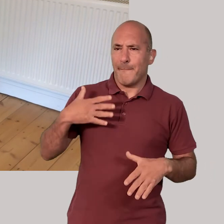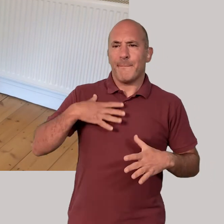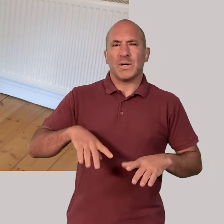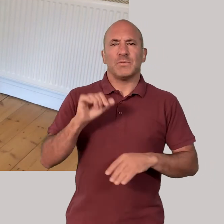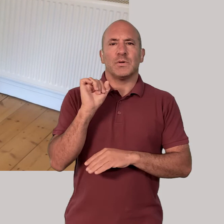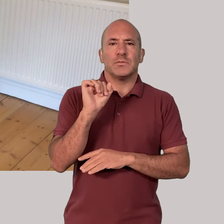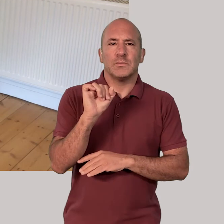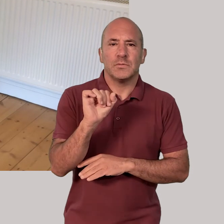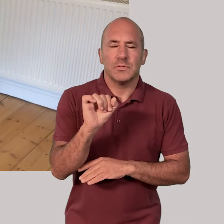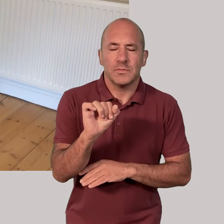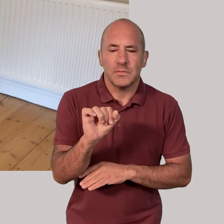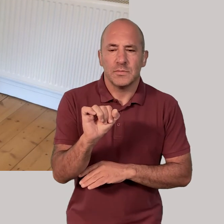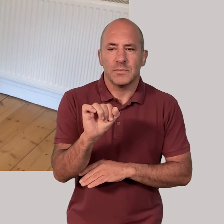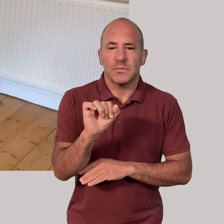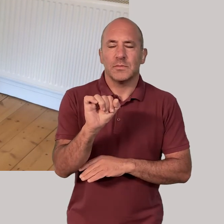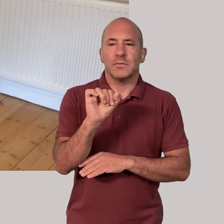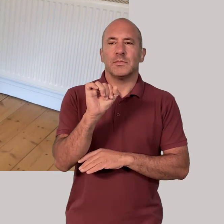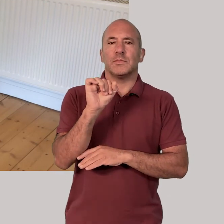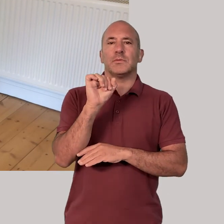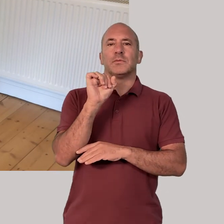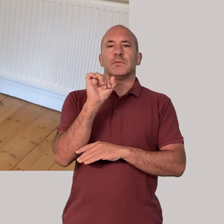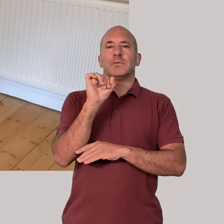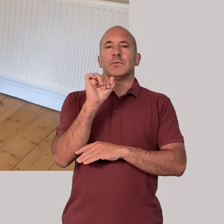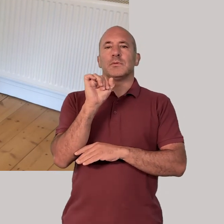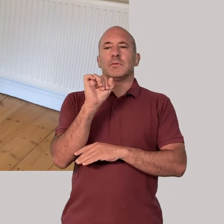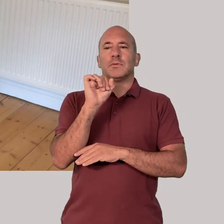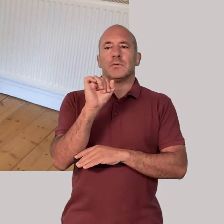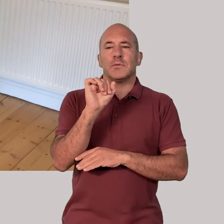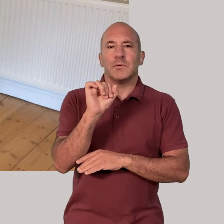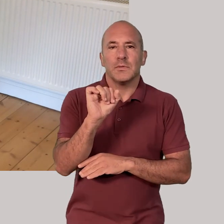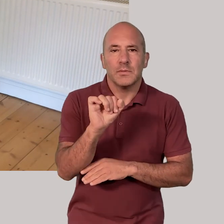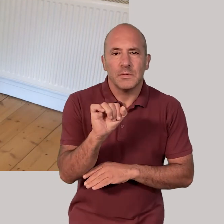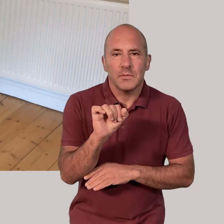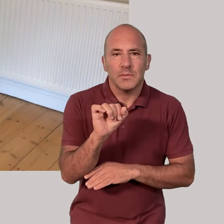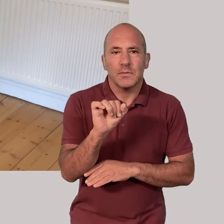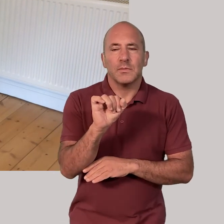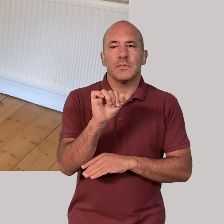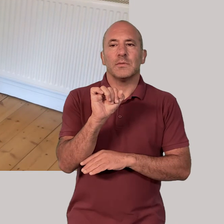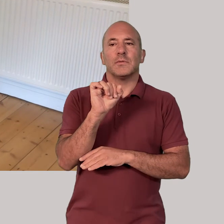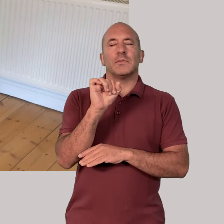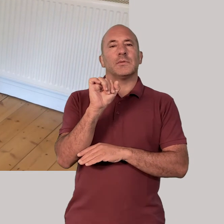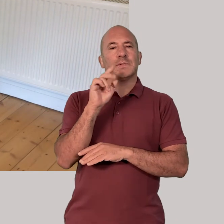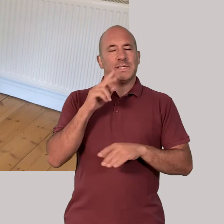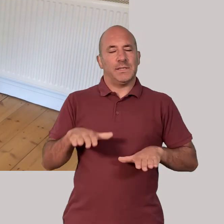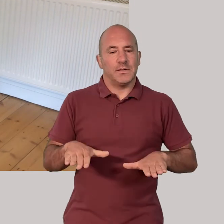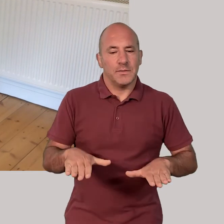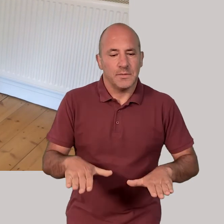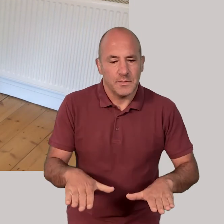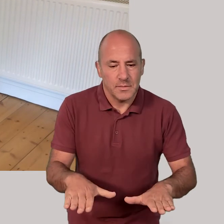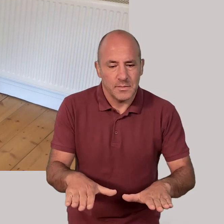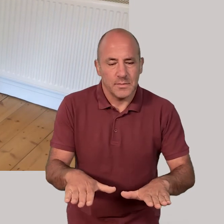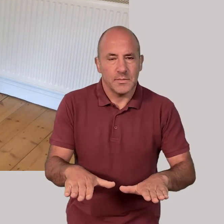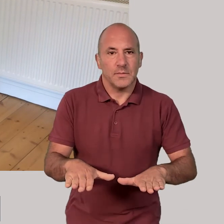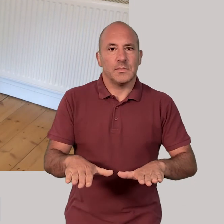my body is just hinging forwards at the hips. It's coming forwards and then it's going back a little bit as